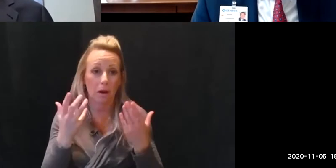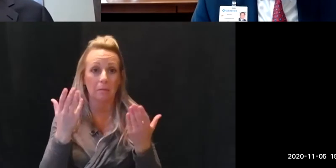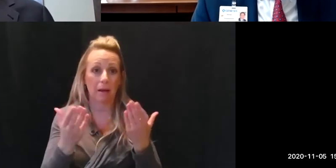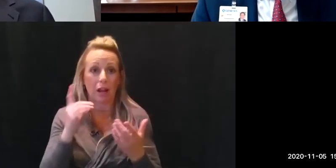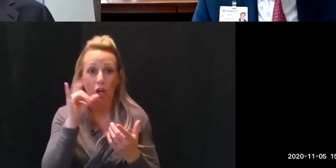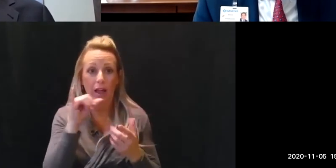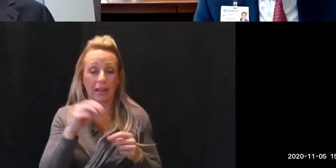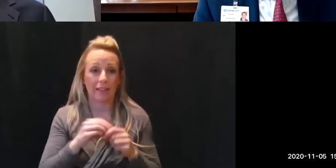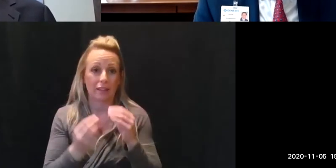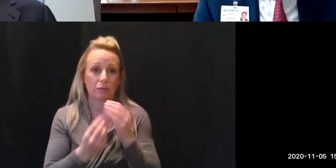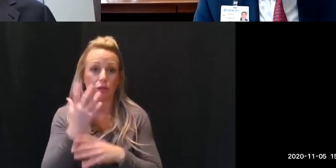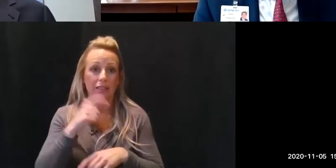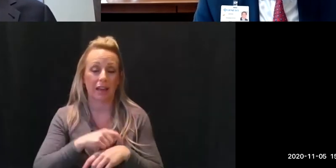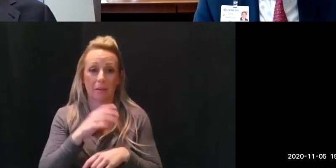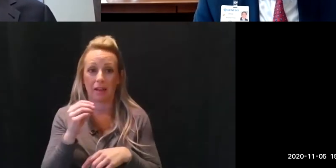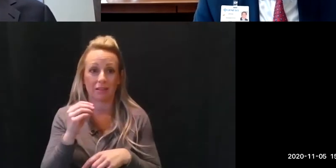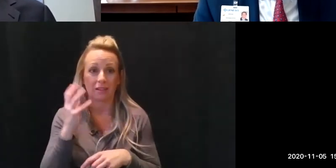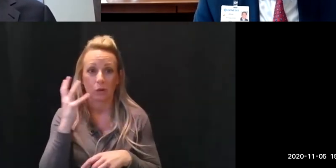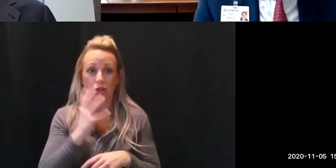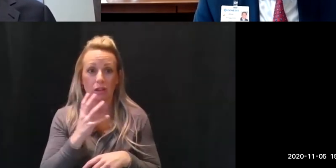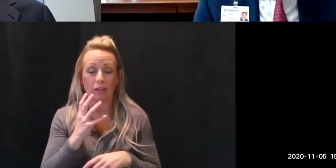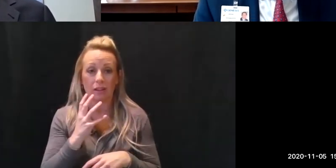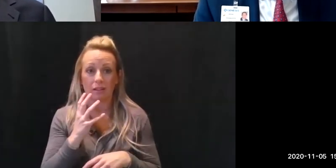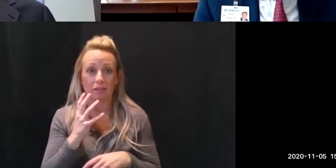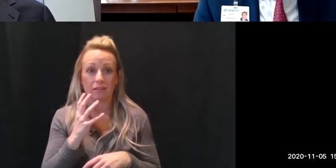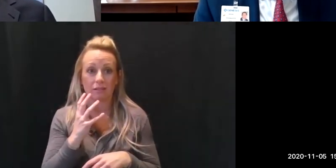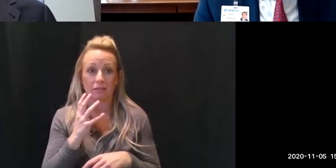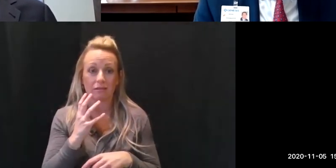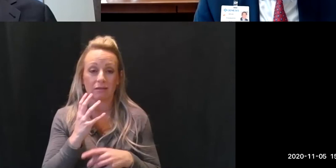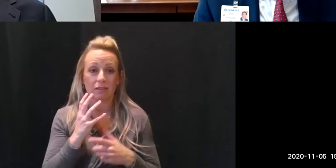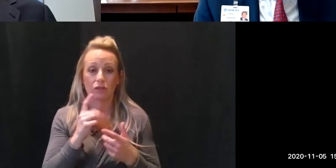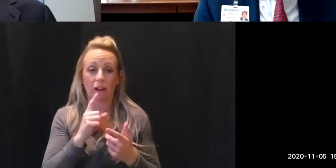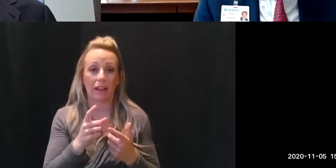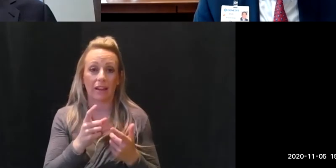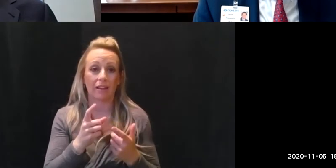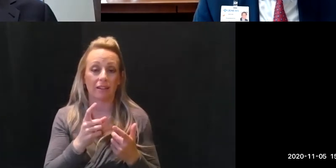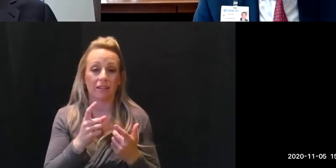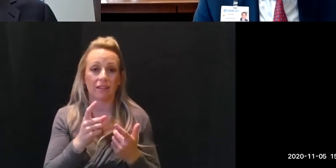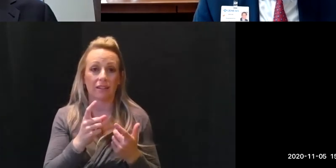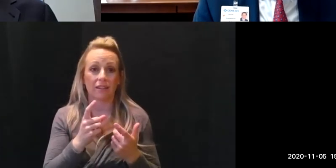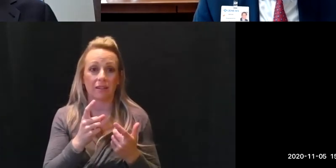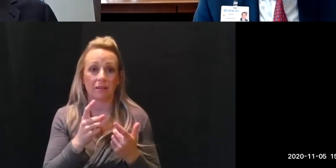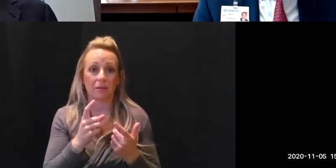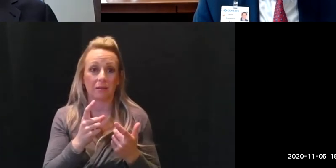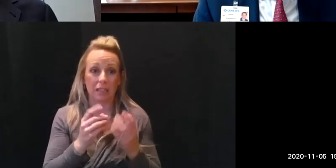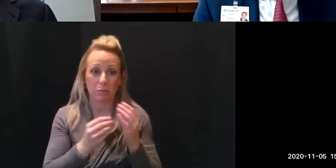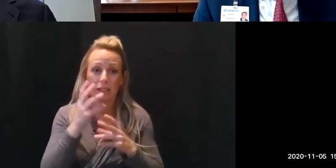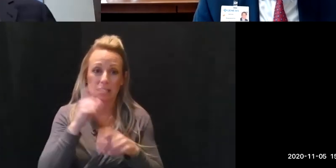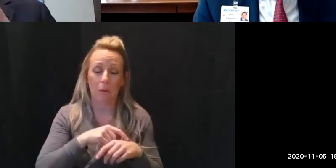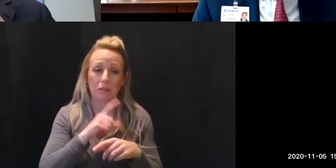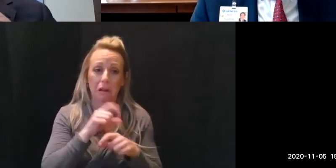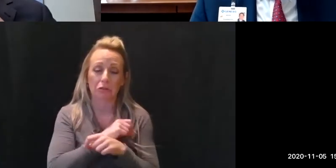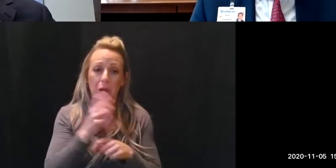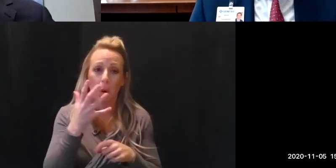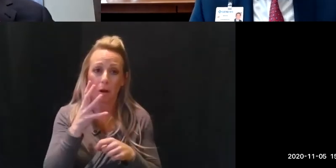spring. And fortunately, everybody did the right thing, and we didn't get to that peak. I'm worried now this peak is going to continue